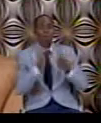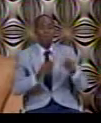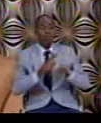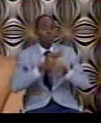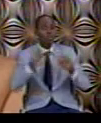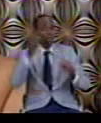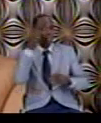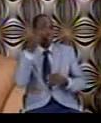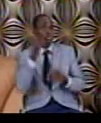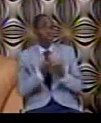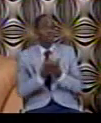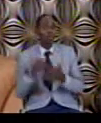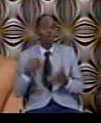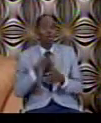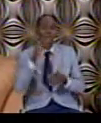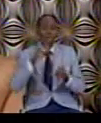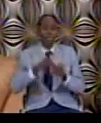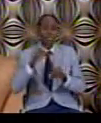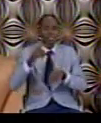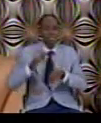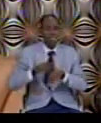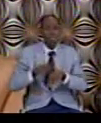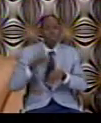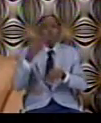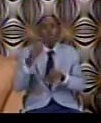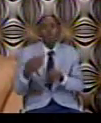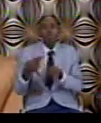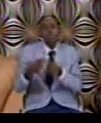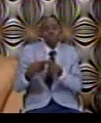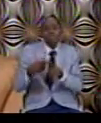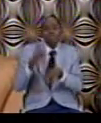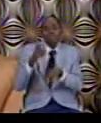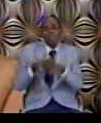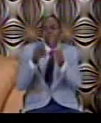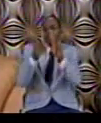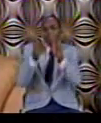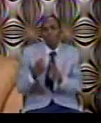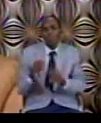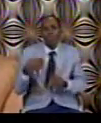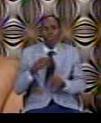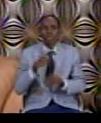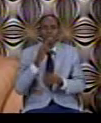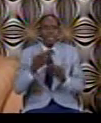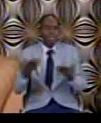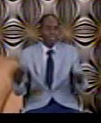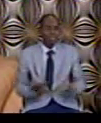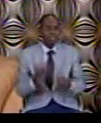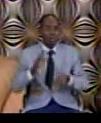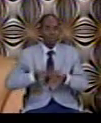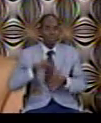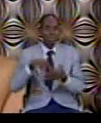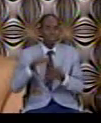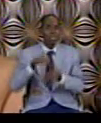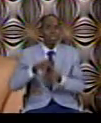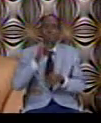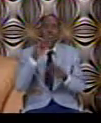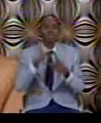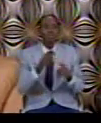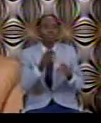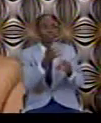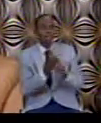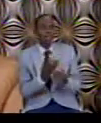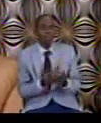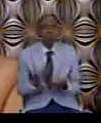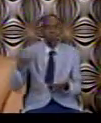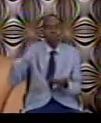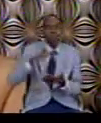a period of probation, God sent us into this world, not just to amass wealth, not just to fill our belly, and not just